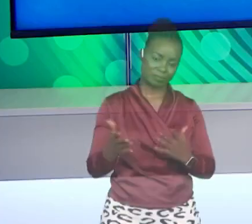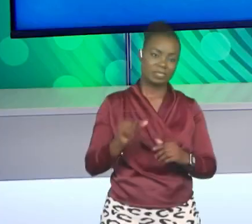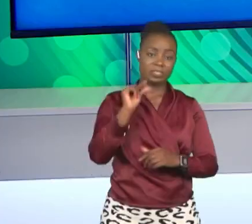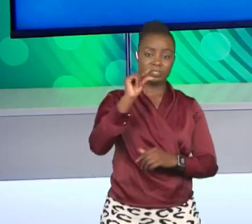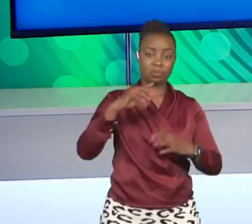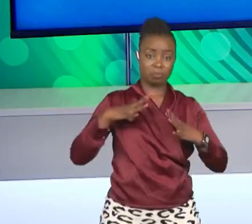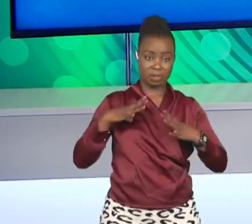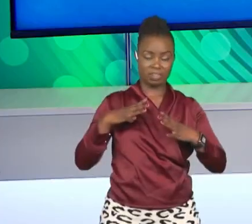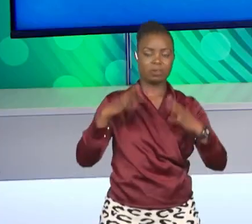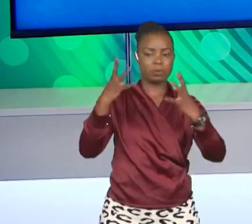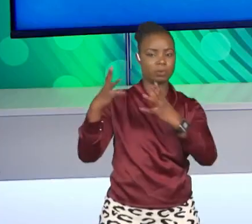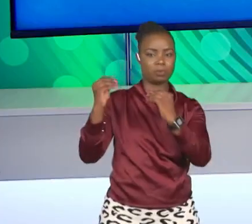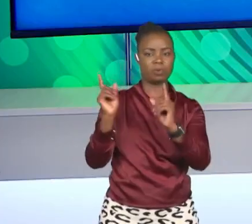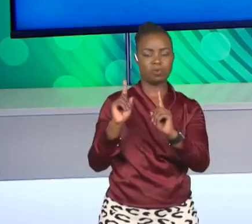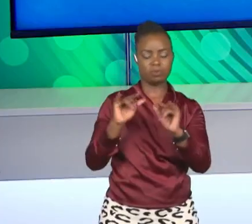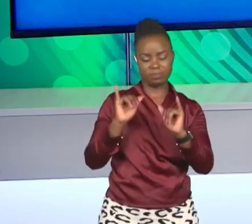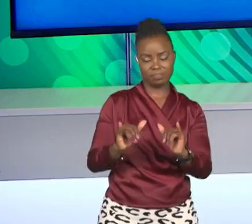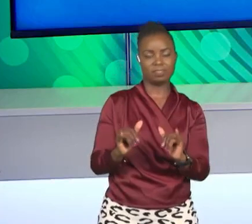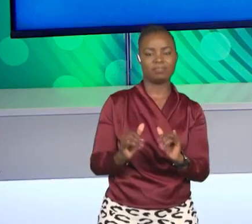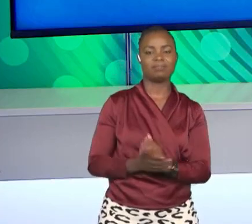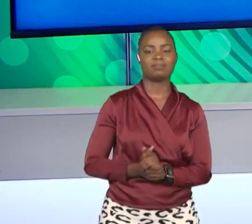break now. Don't go away. Keep it switched.